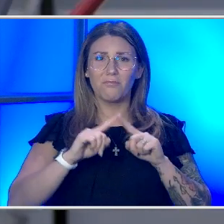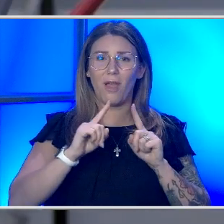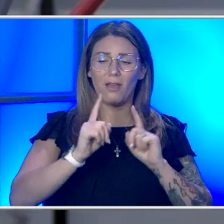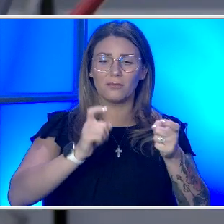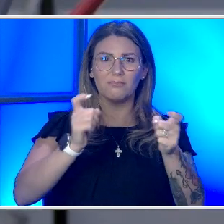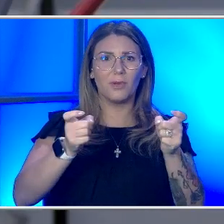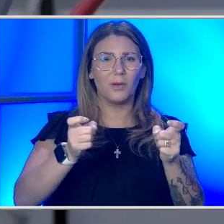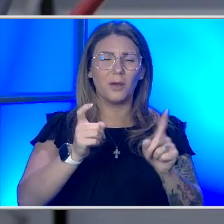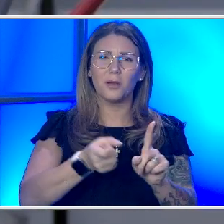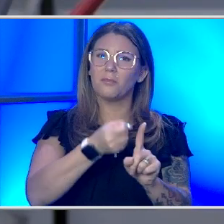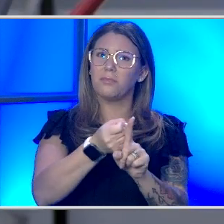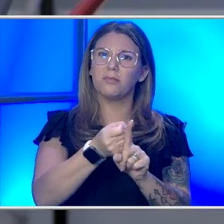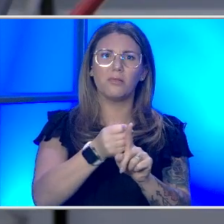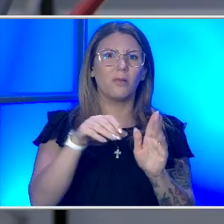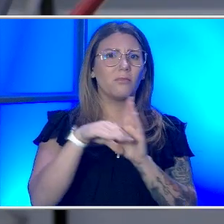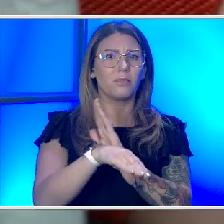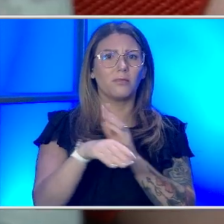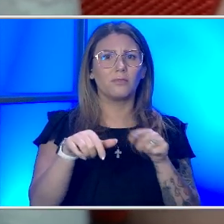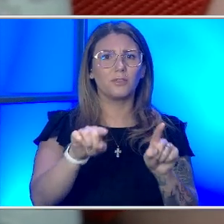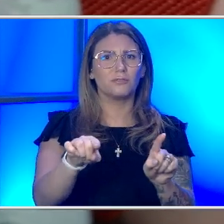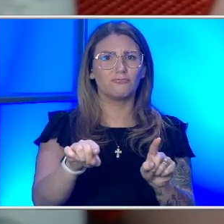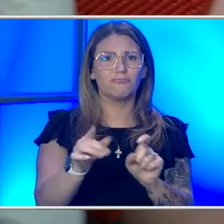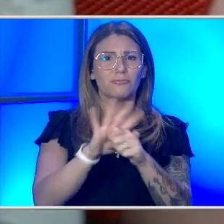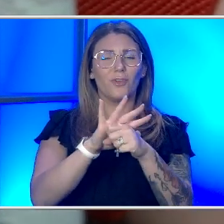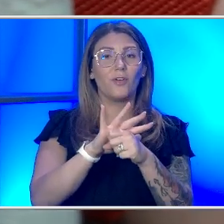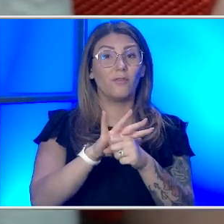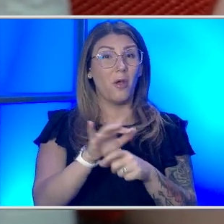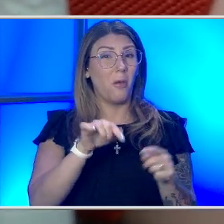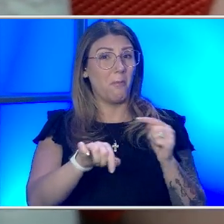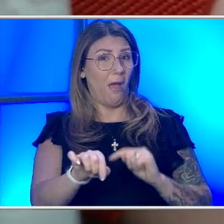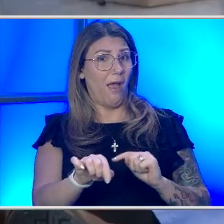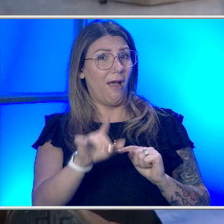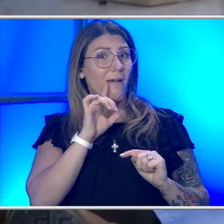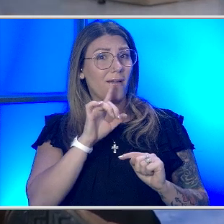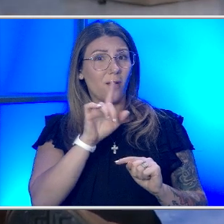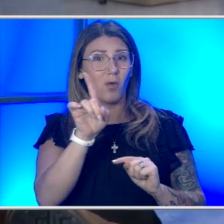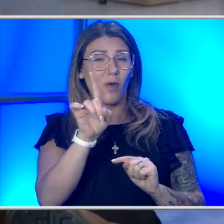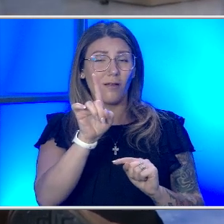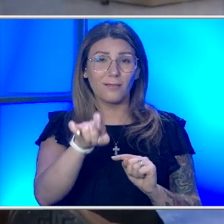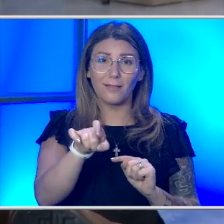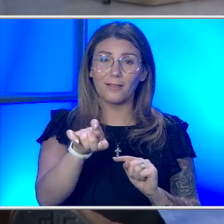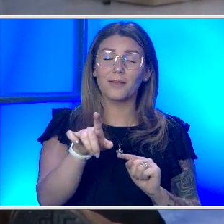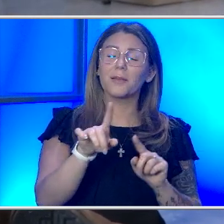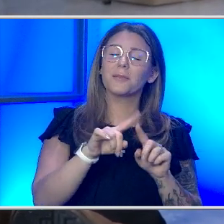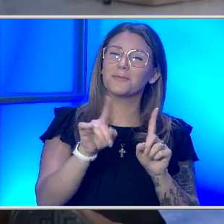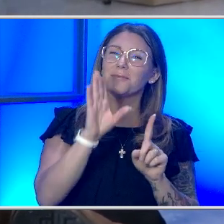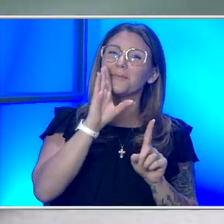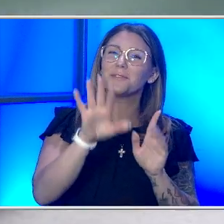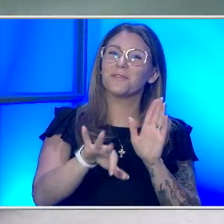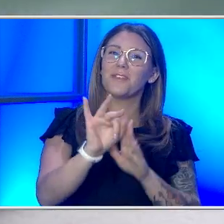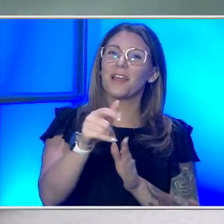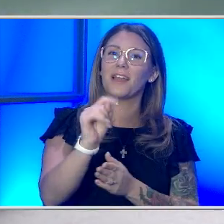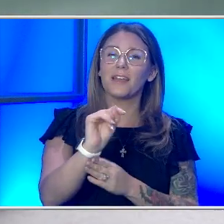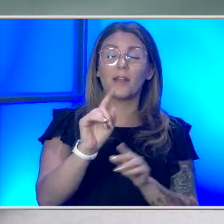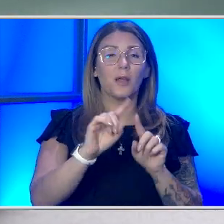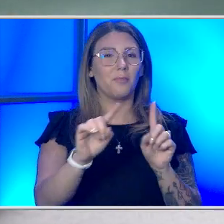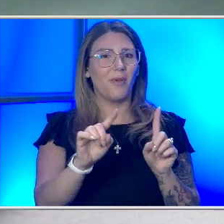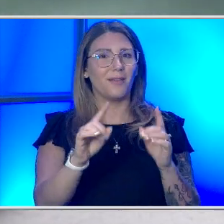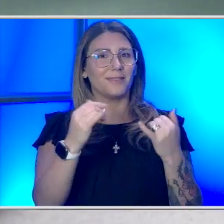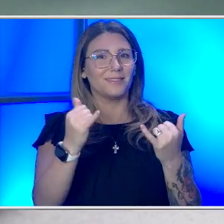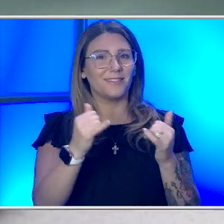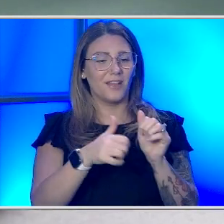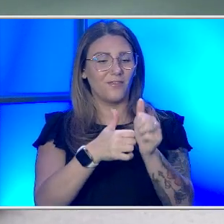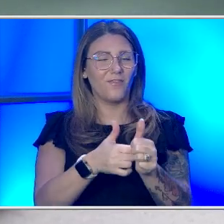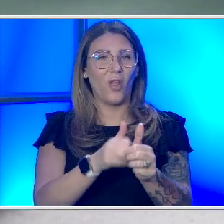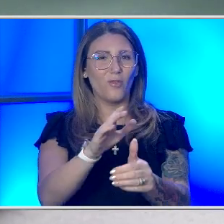the pandemic. Are we back where we need to be? We'll find out. Plus, today, we follow the blood from your arm to the